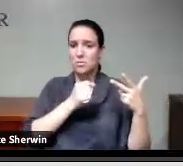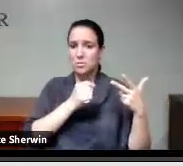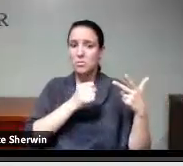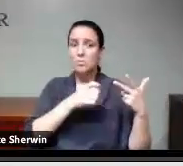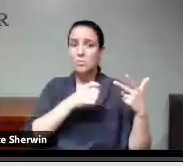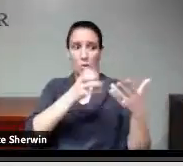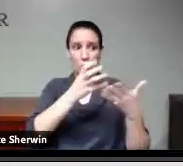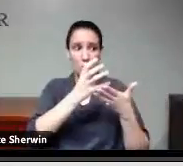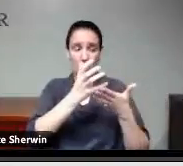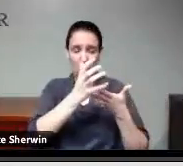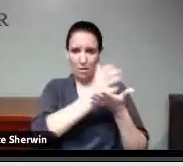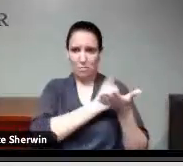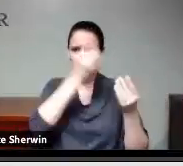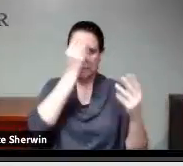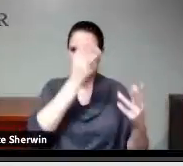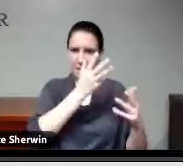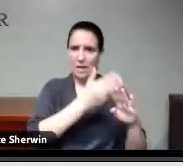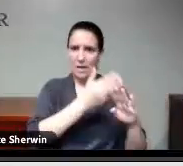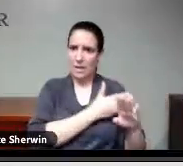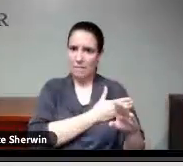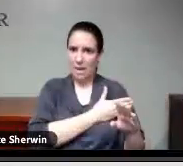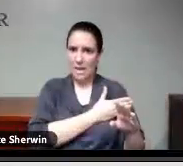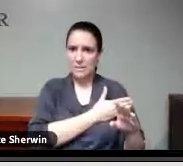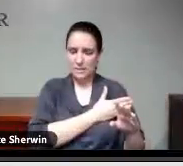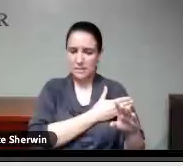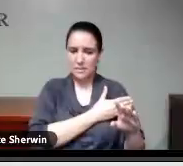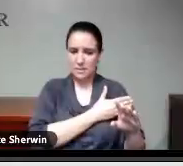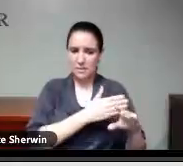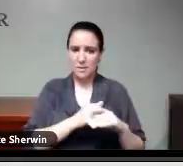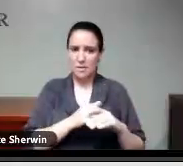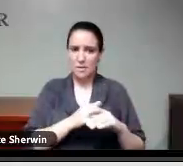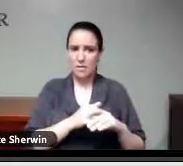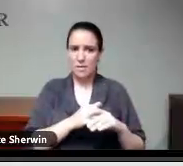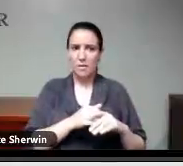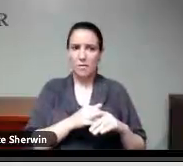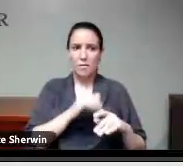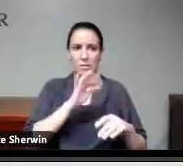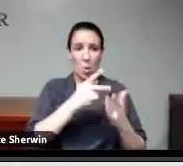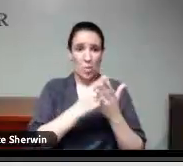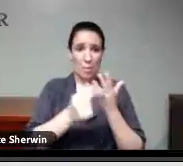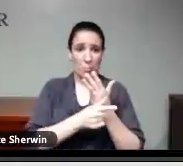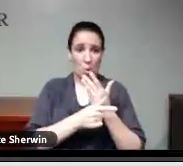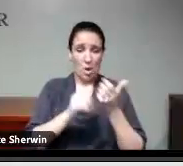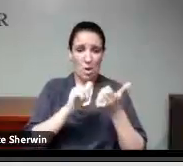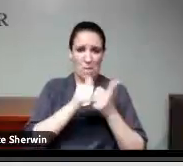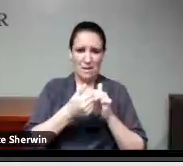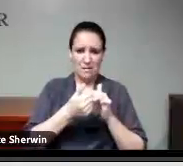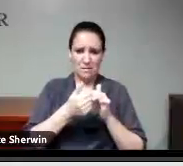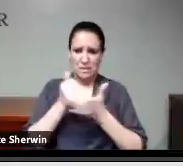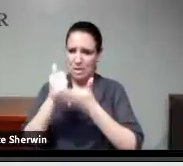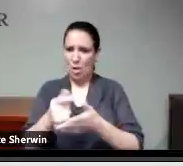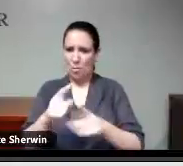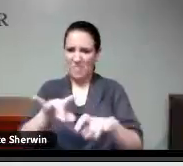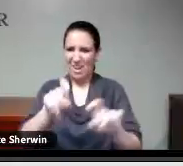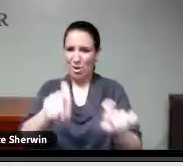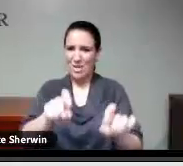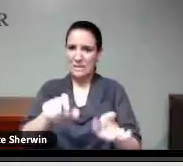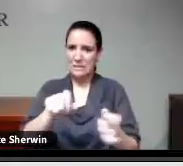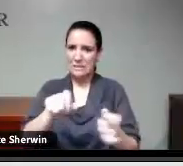it's helpful. In what ways does this program or service respond to their needs?